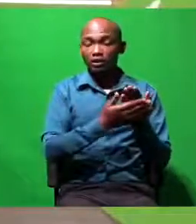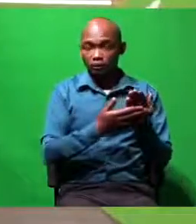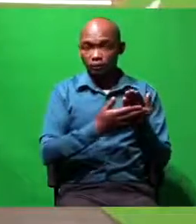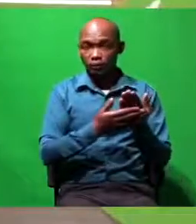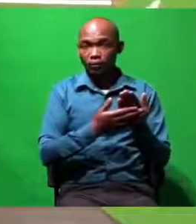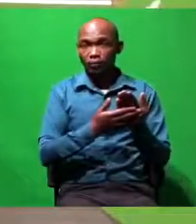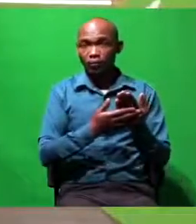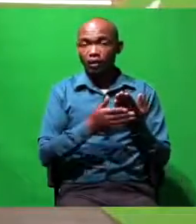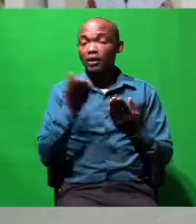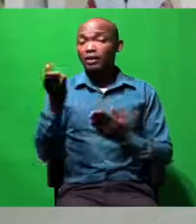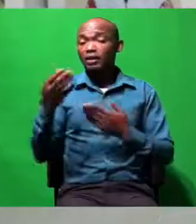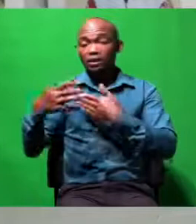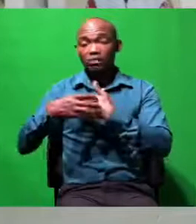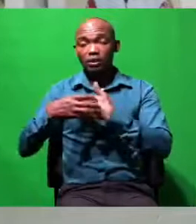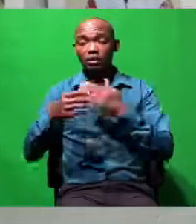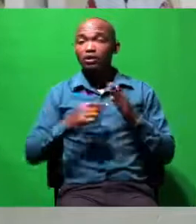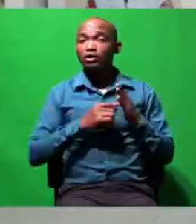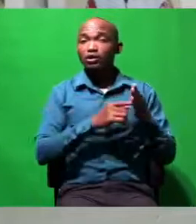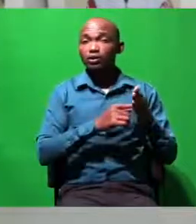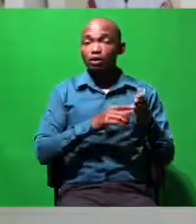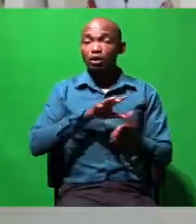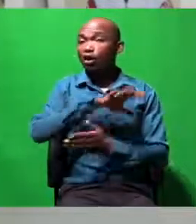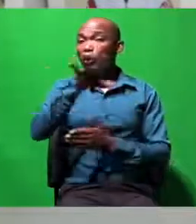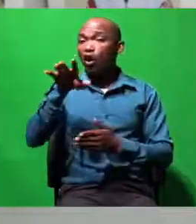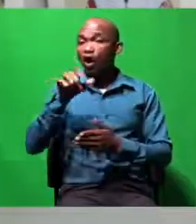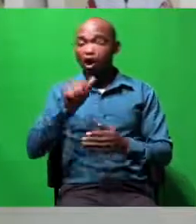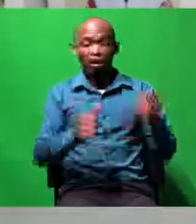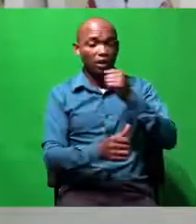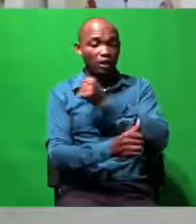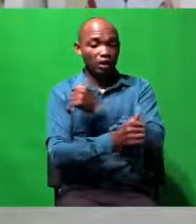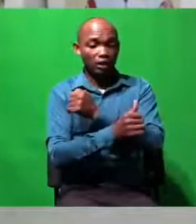This picture showing how those leaders